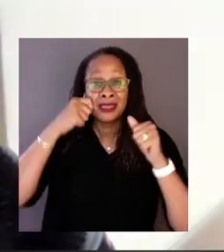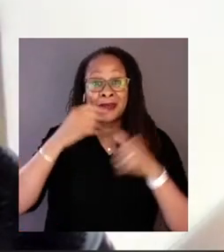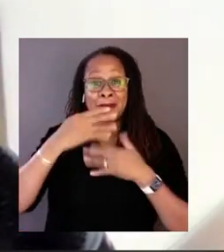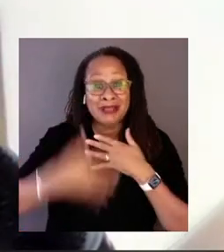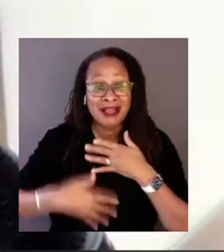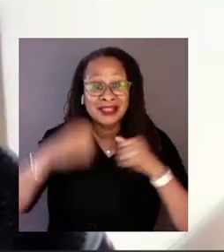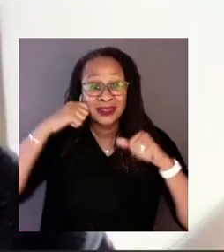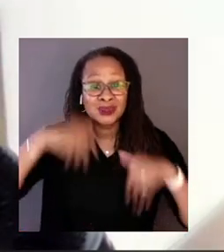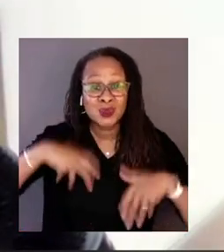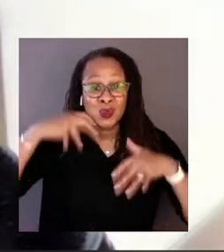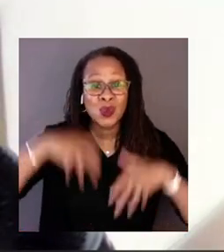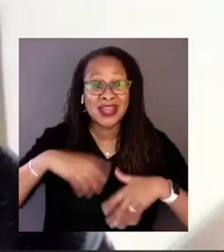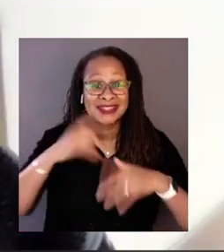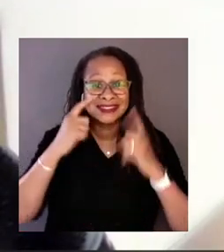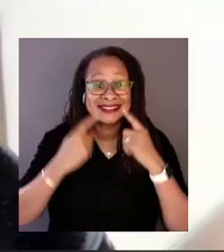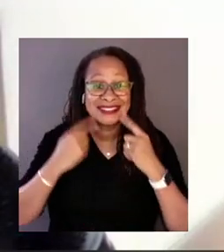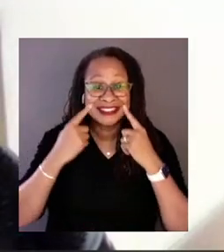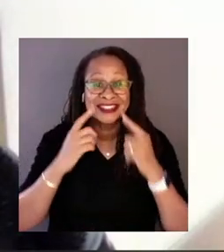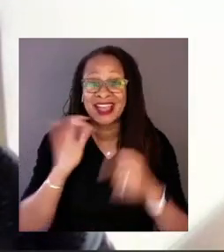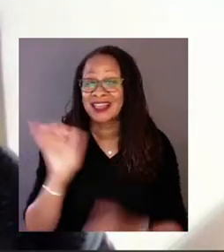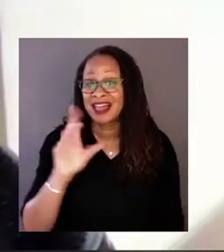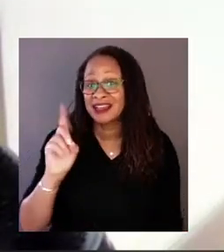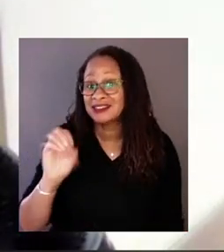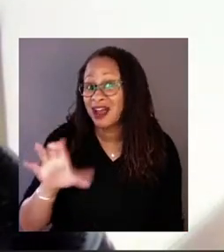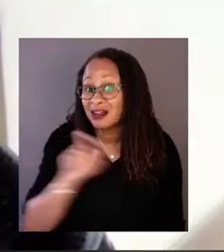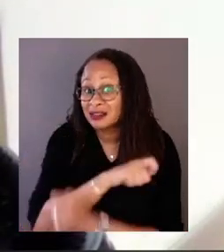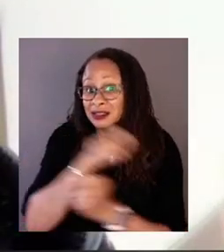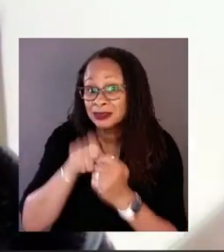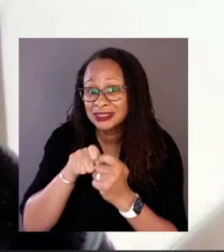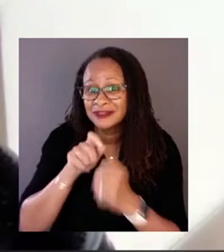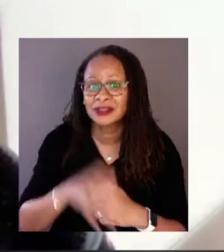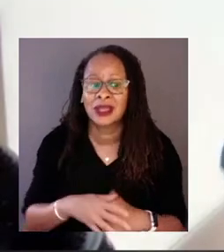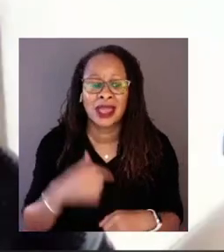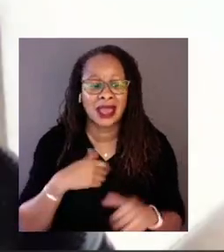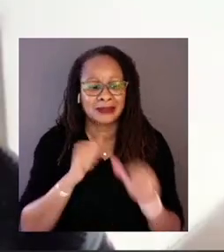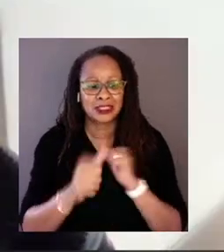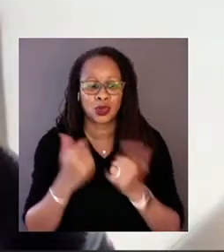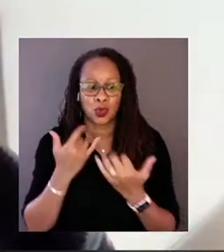scenes. Like, documentaries in particular, I'm still waiting for, and